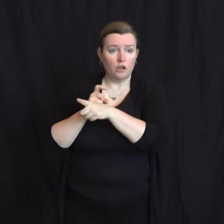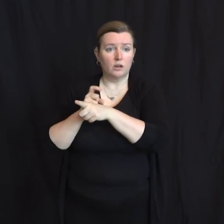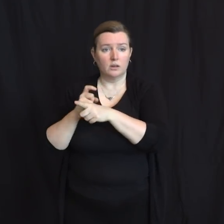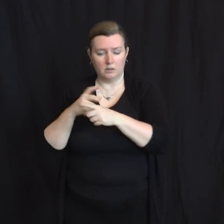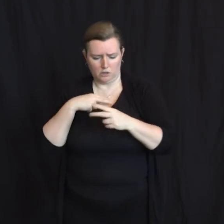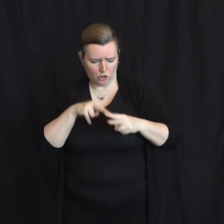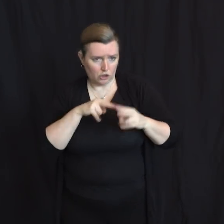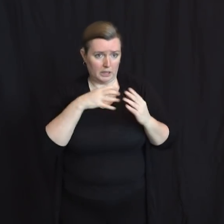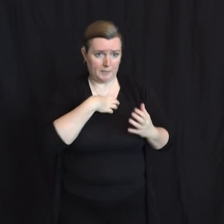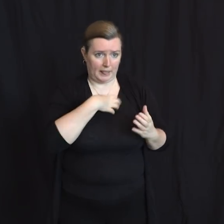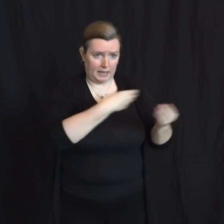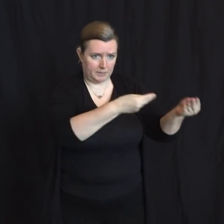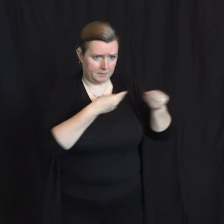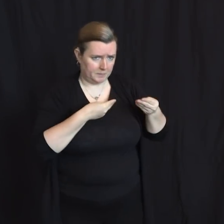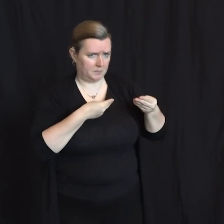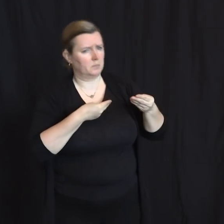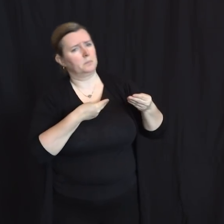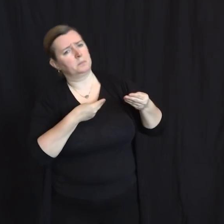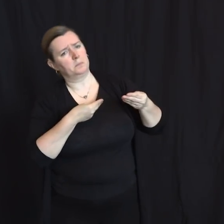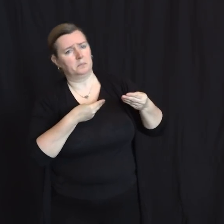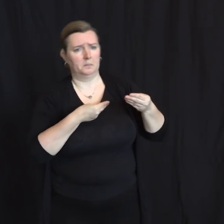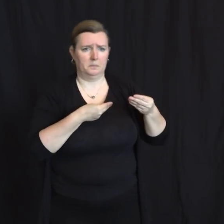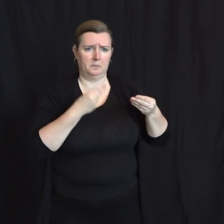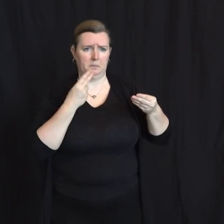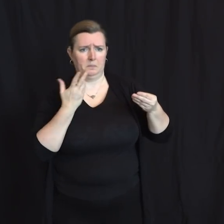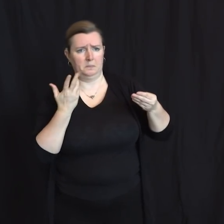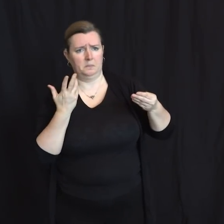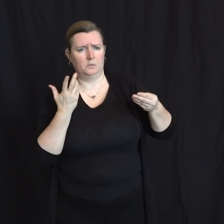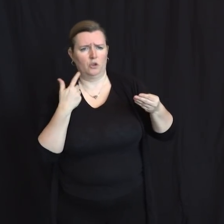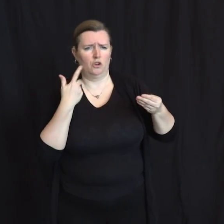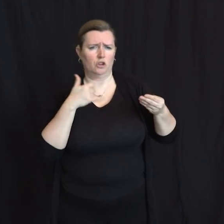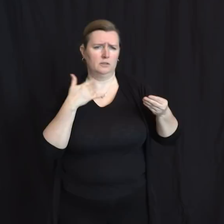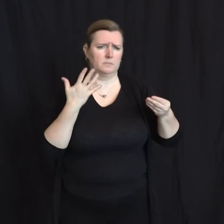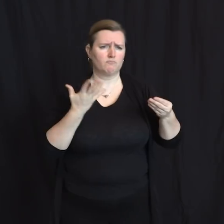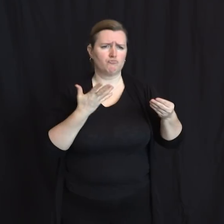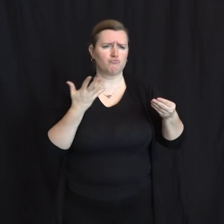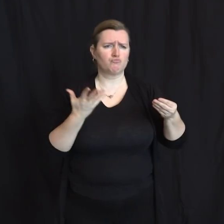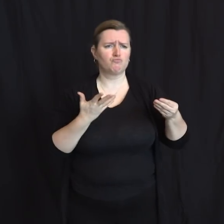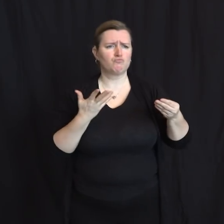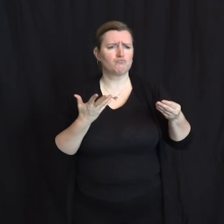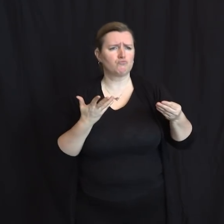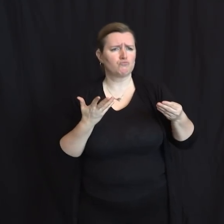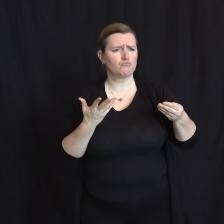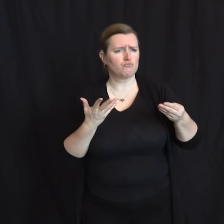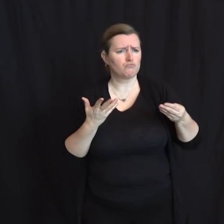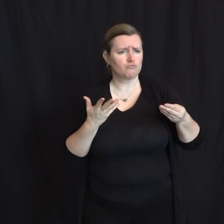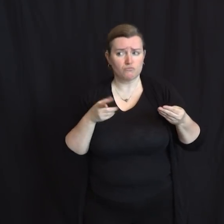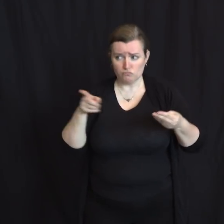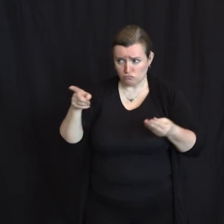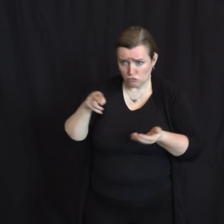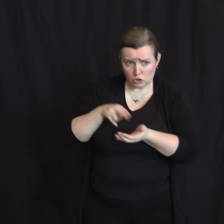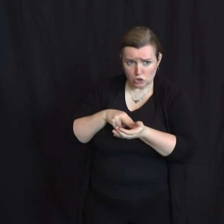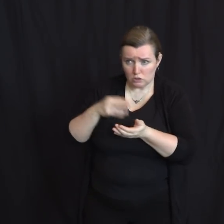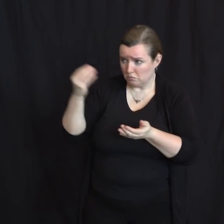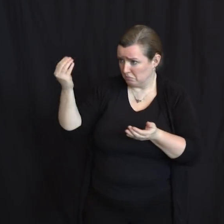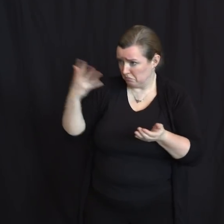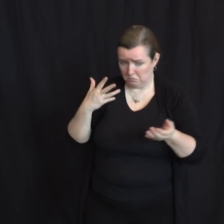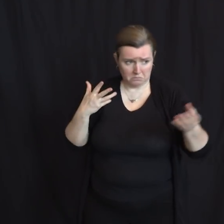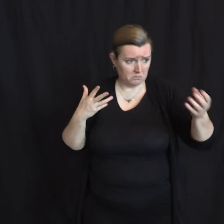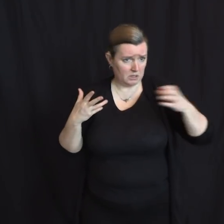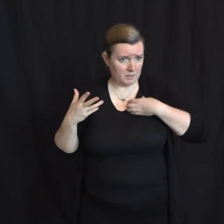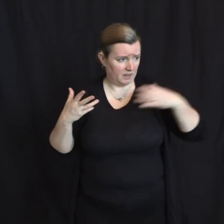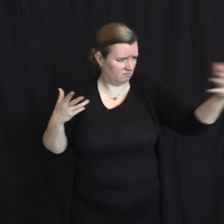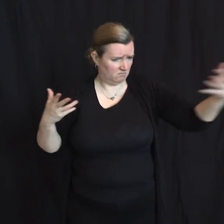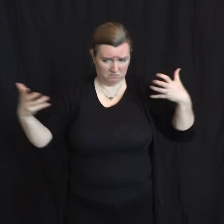to look similar to the information that we have. To the other thing that Judy has